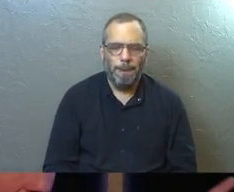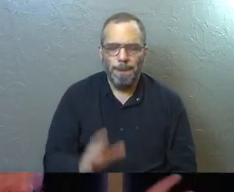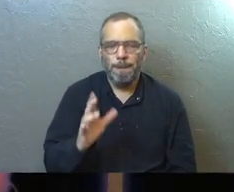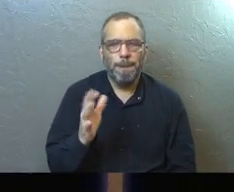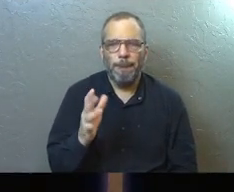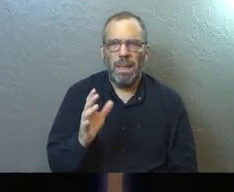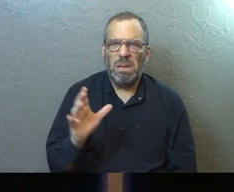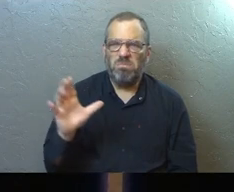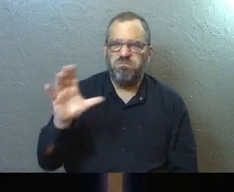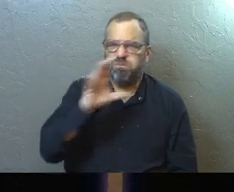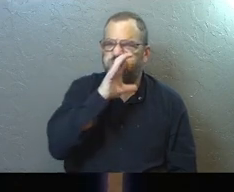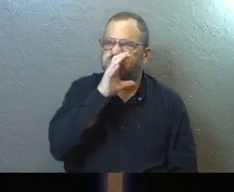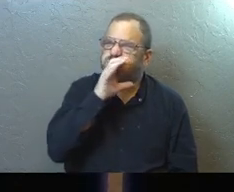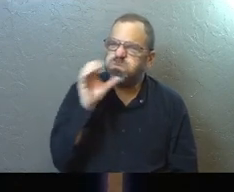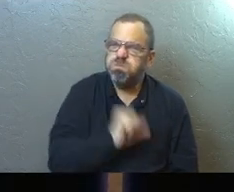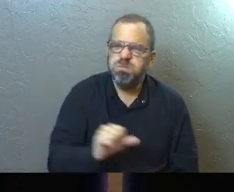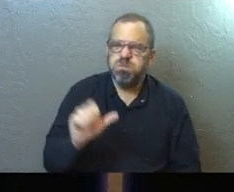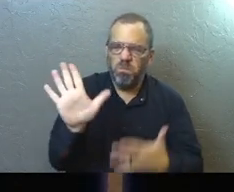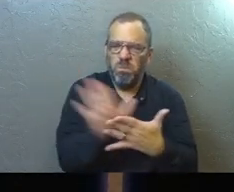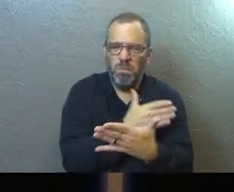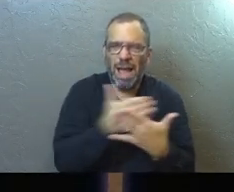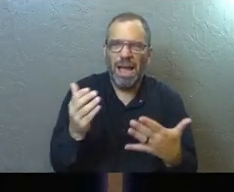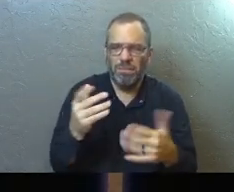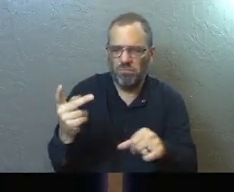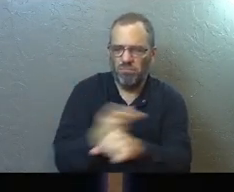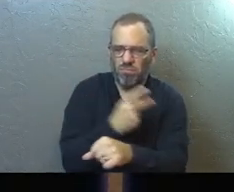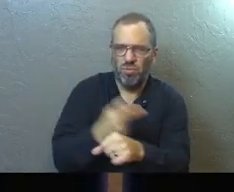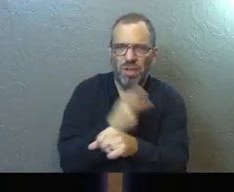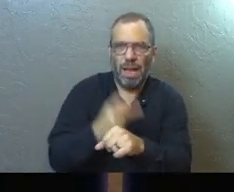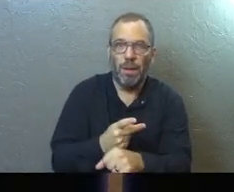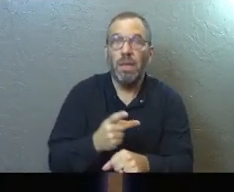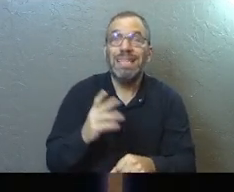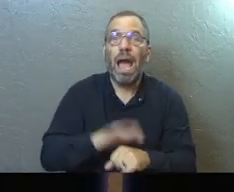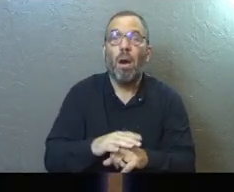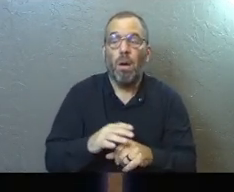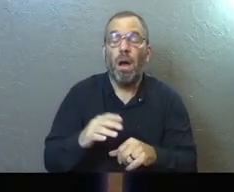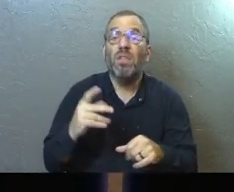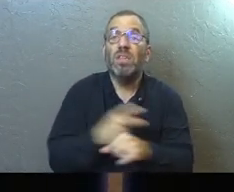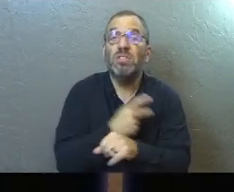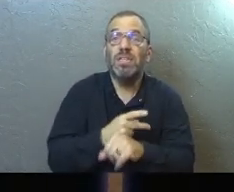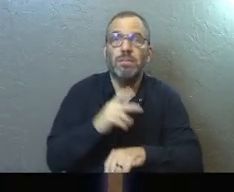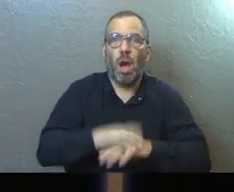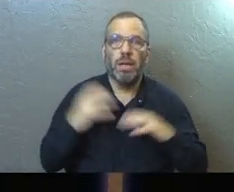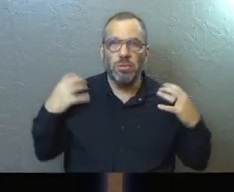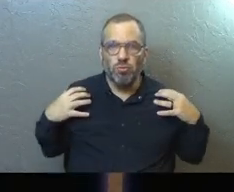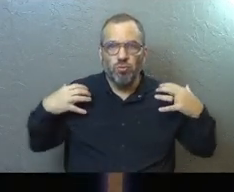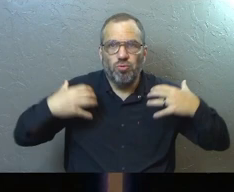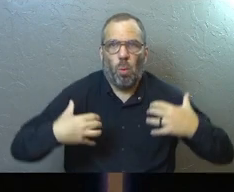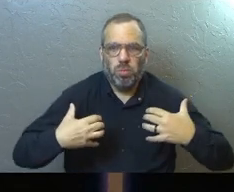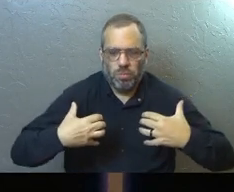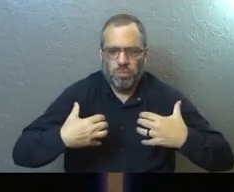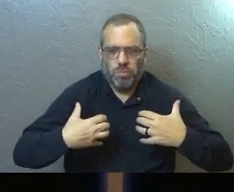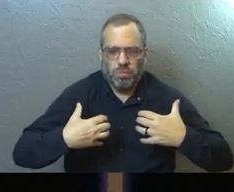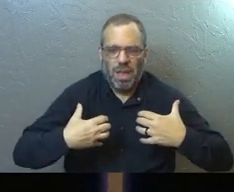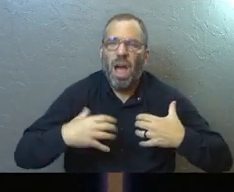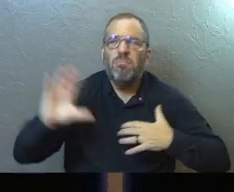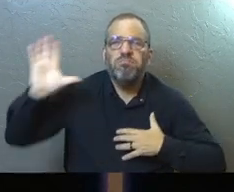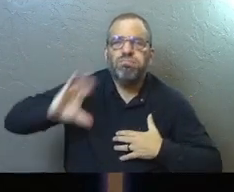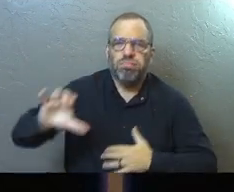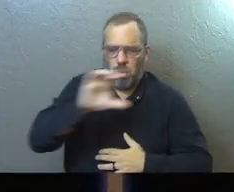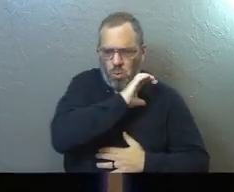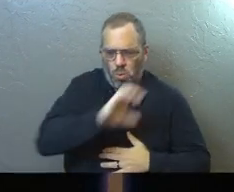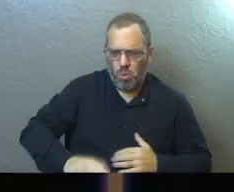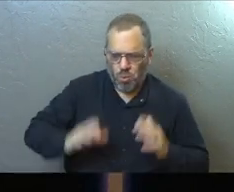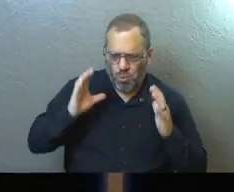It's an ancient painting of a shepherd. Notice the sheep is on its shoulders. This is from the ancient